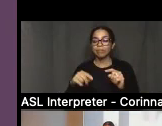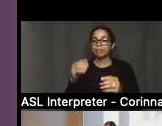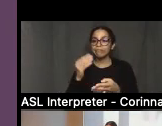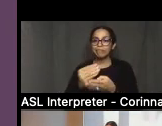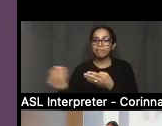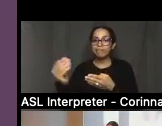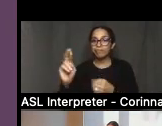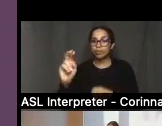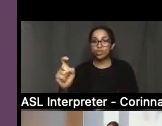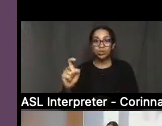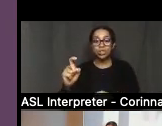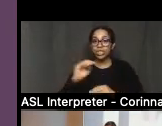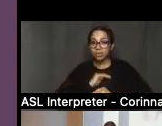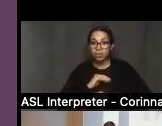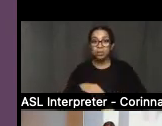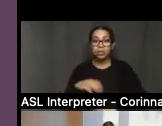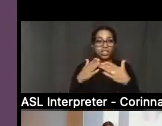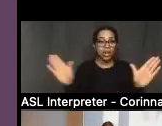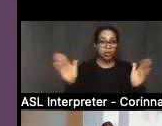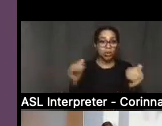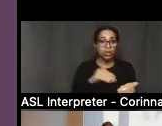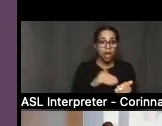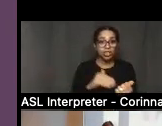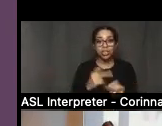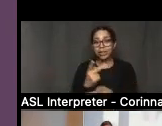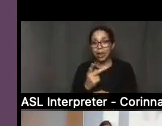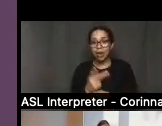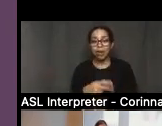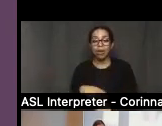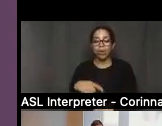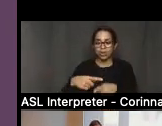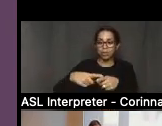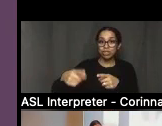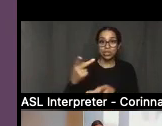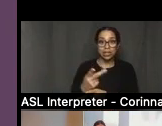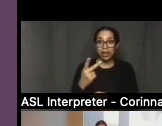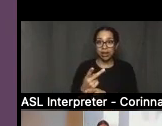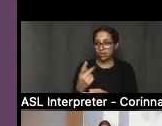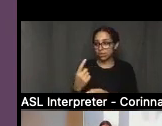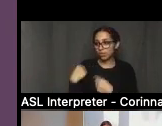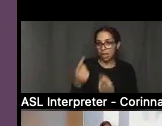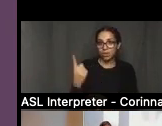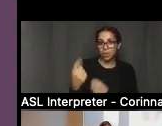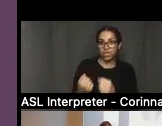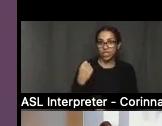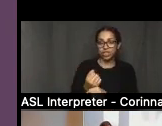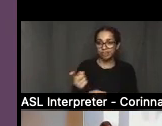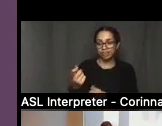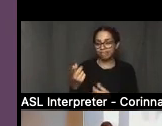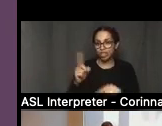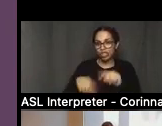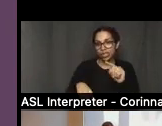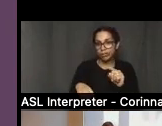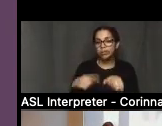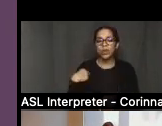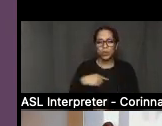general doctor care, or specialty care sometime in the last year. And we've been tracking on this issue since